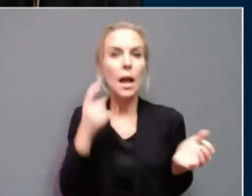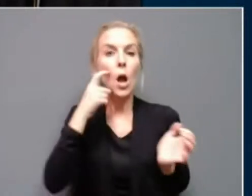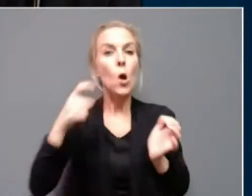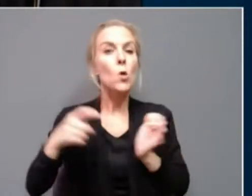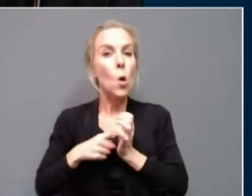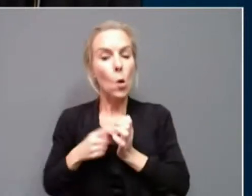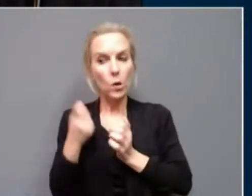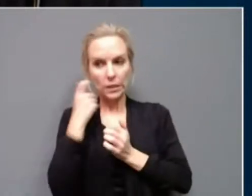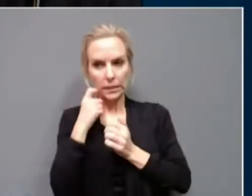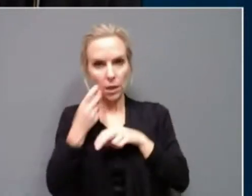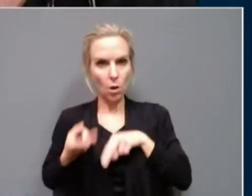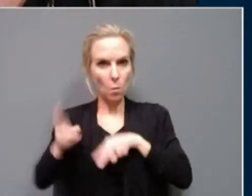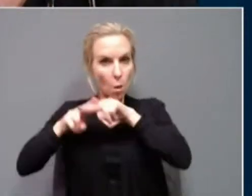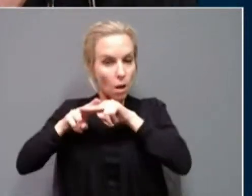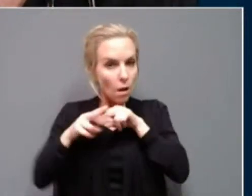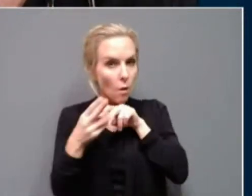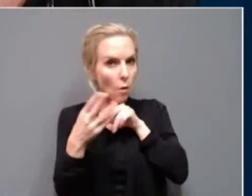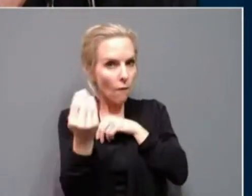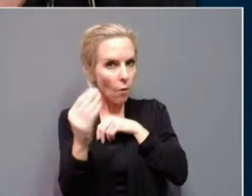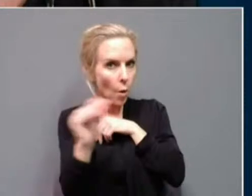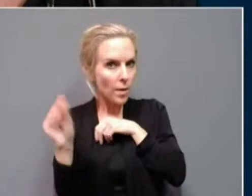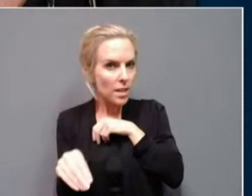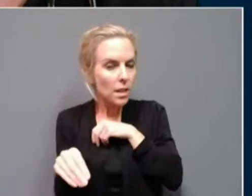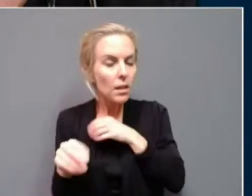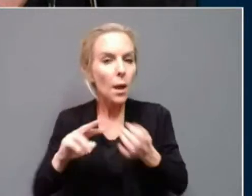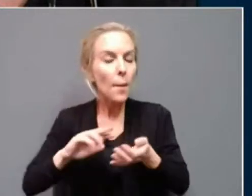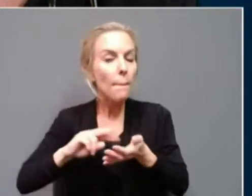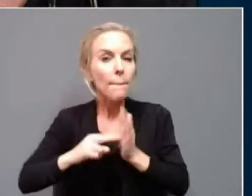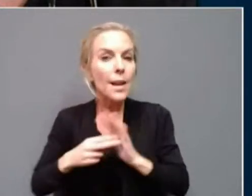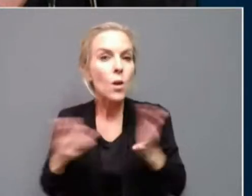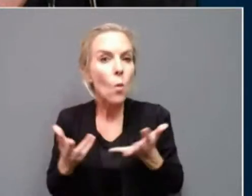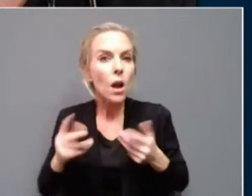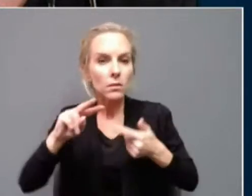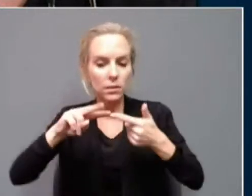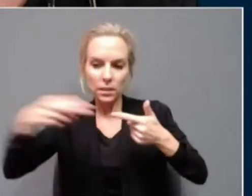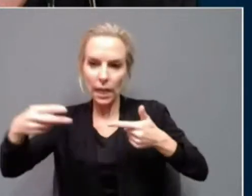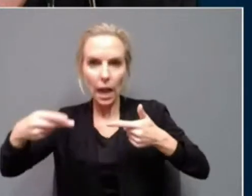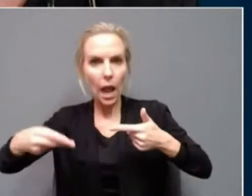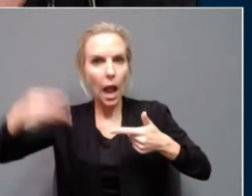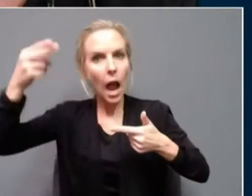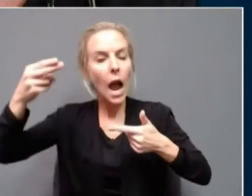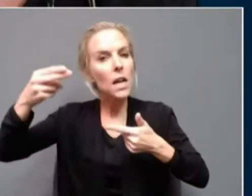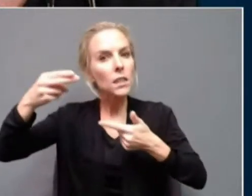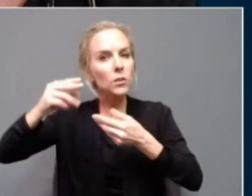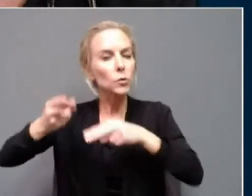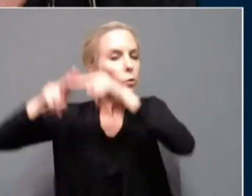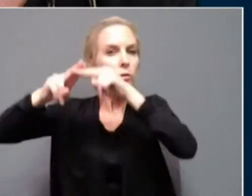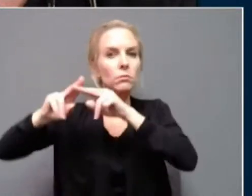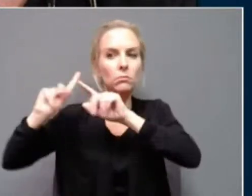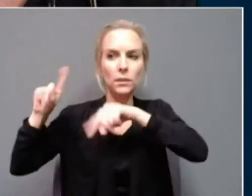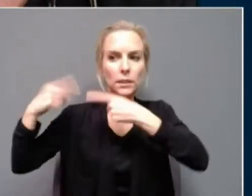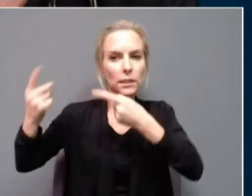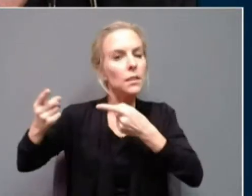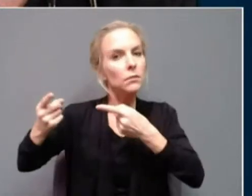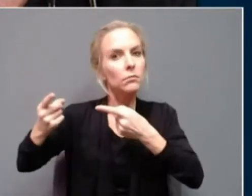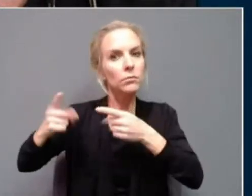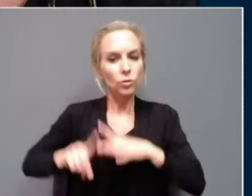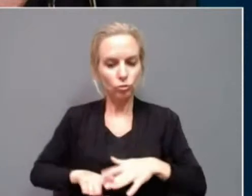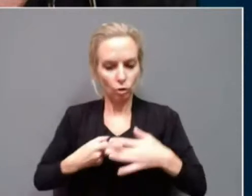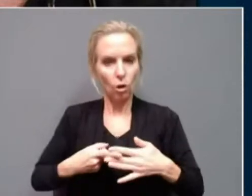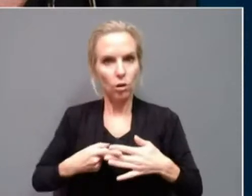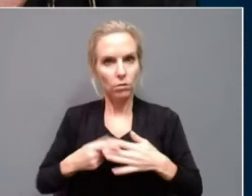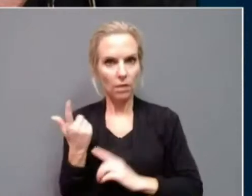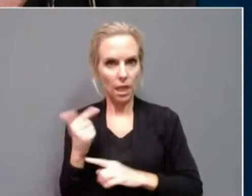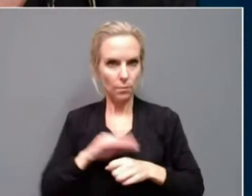to 14%, which is the second highest that we have seen since we have entered this pandemic. This has been a